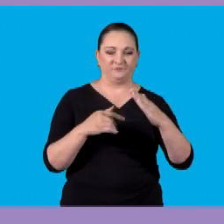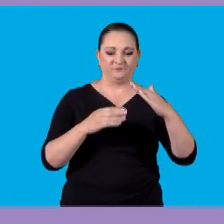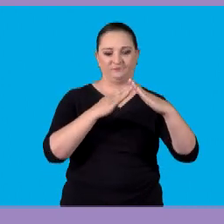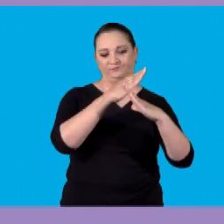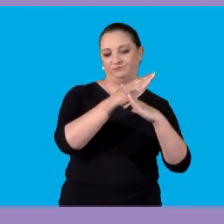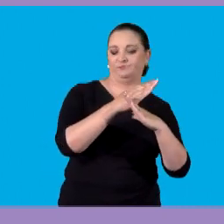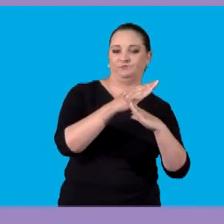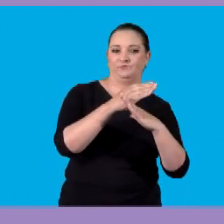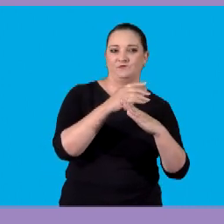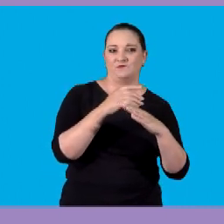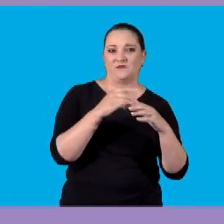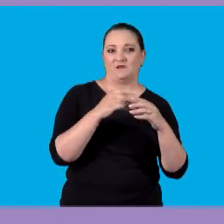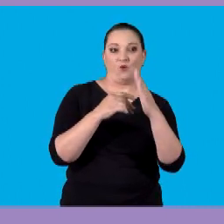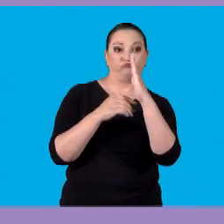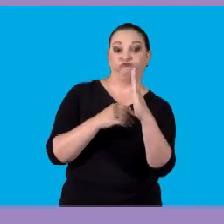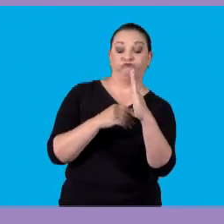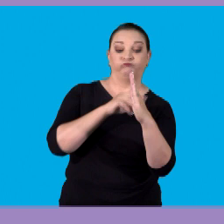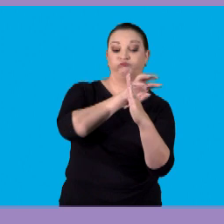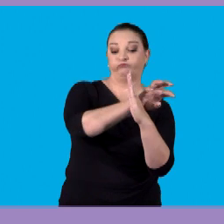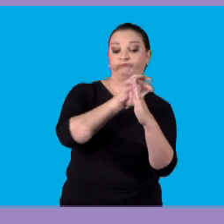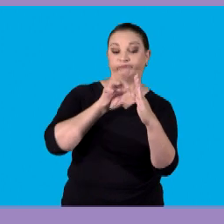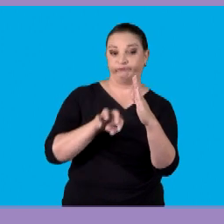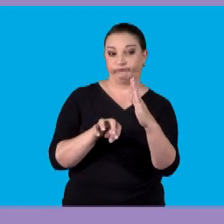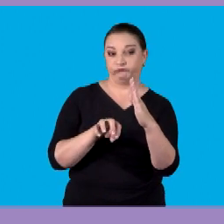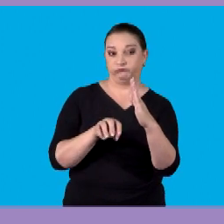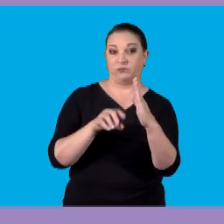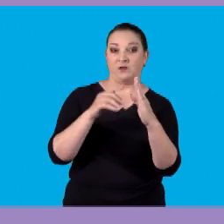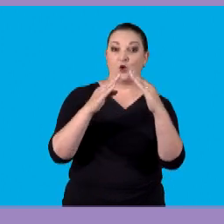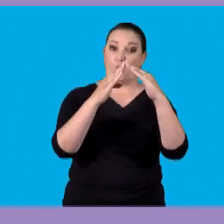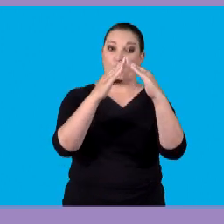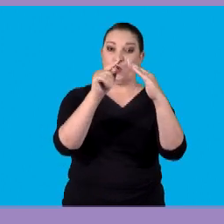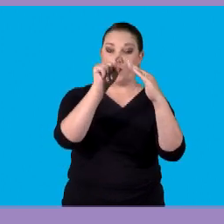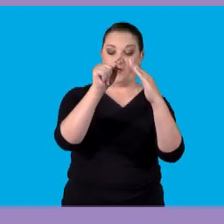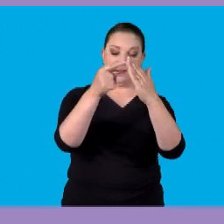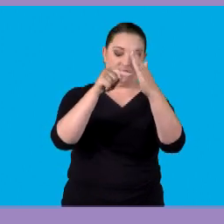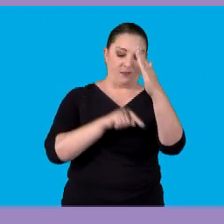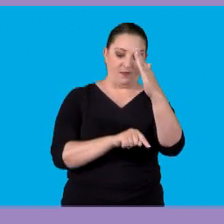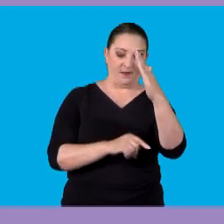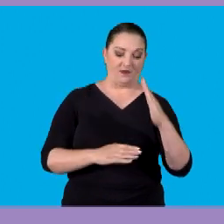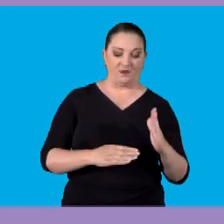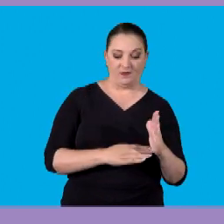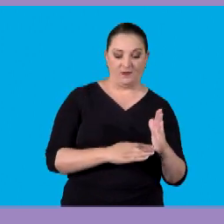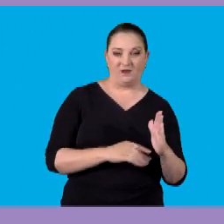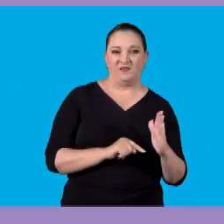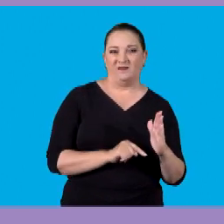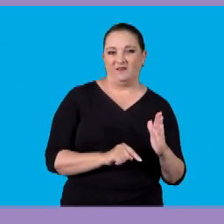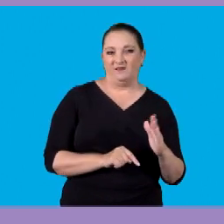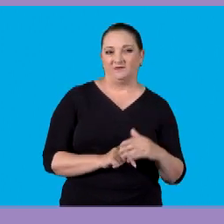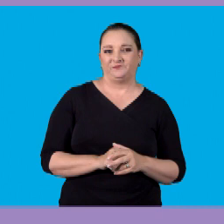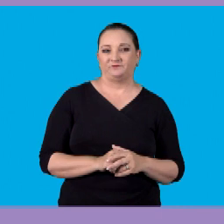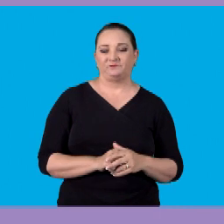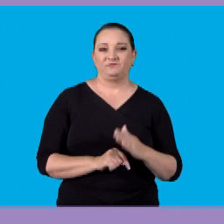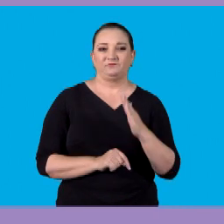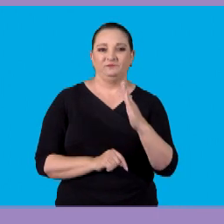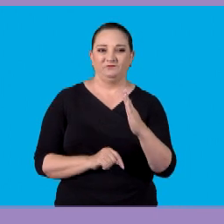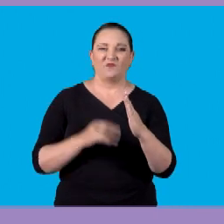cut this quadrilateral in to two, meaning from one vertex to another vertex,